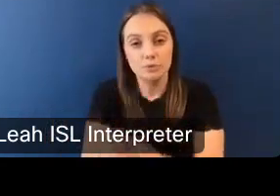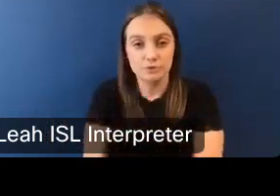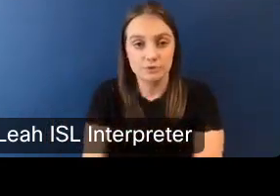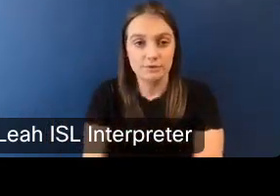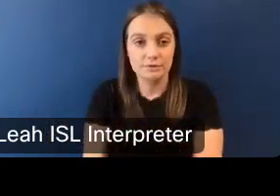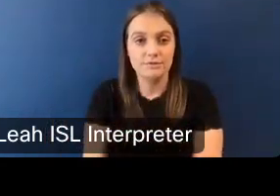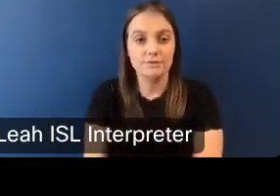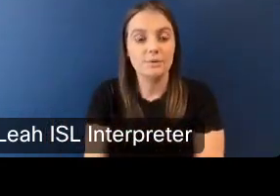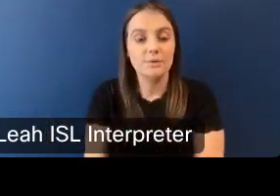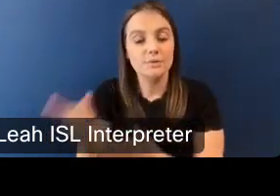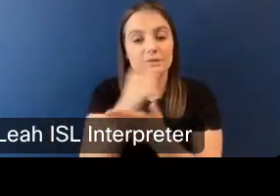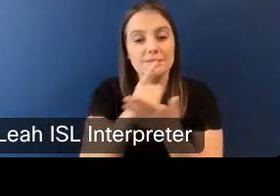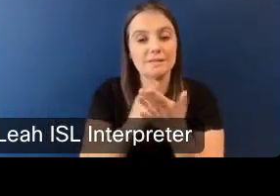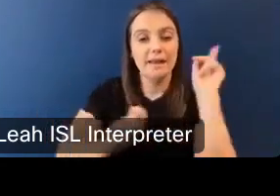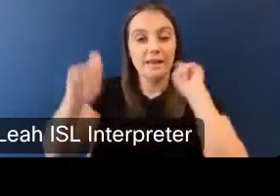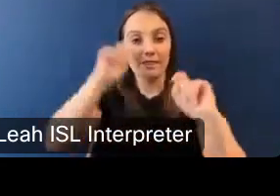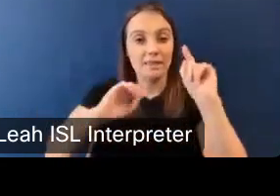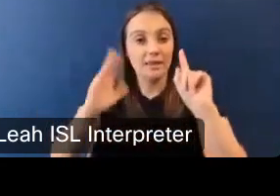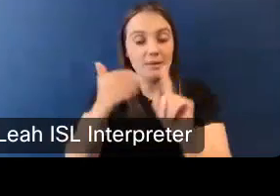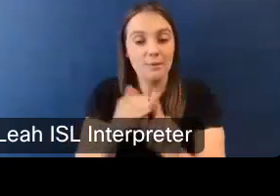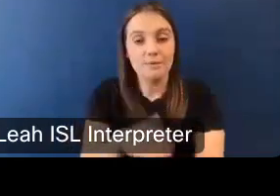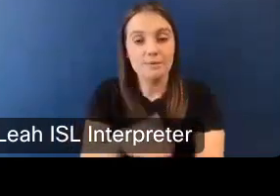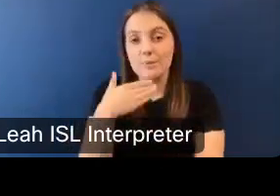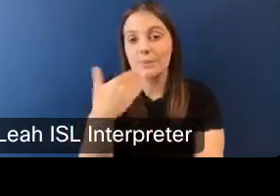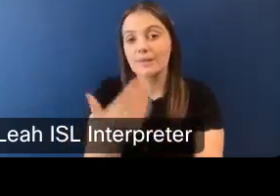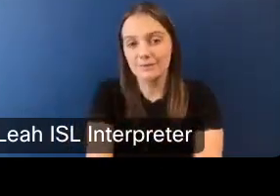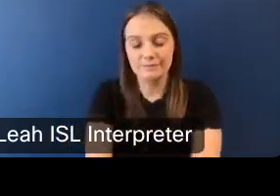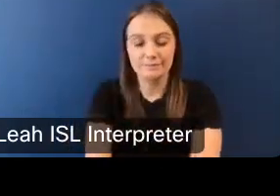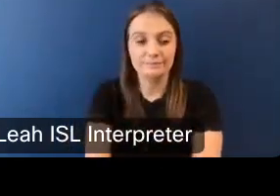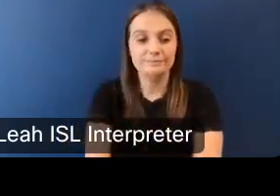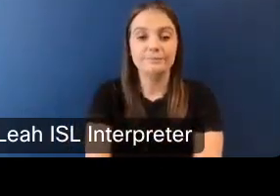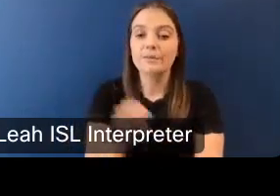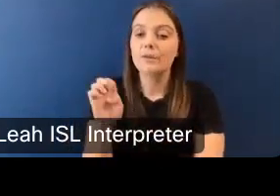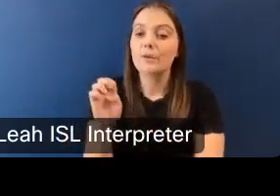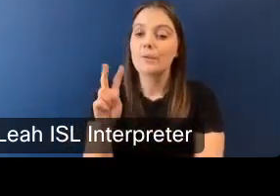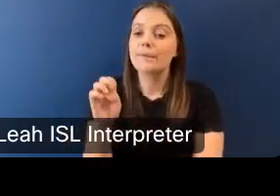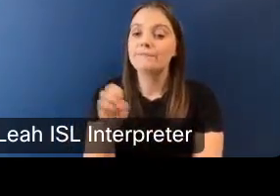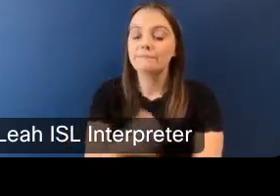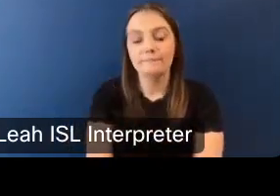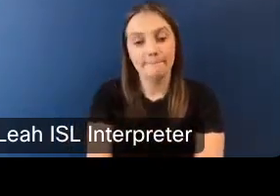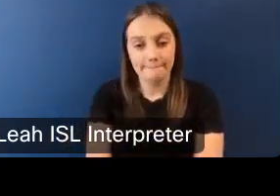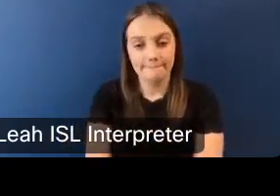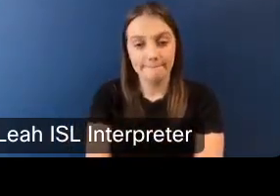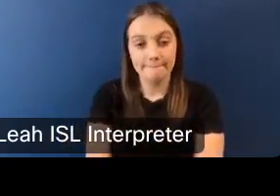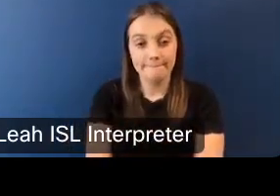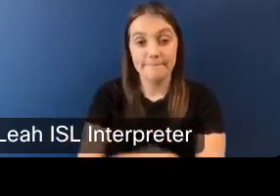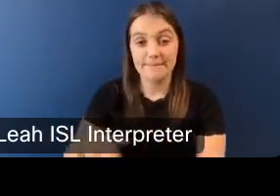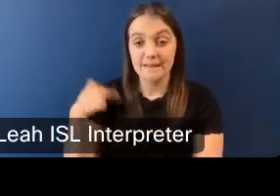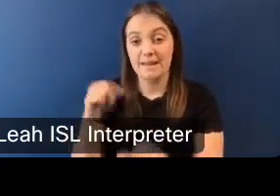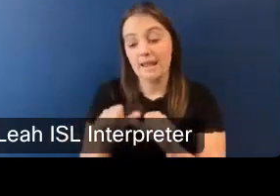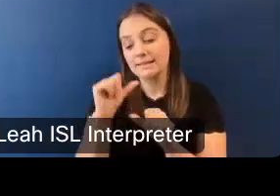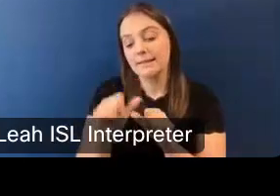design thinking approach? Thanks, Catherine. So I suppose our next steps really